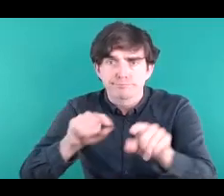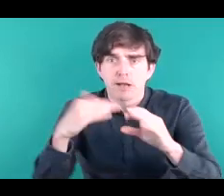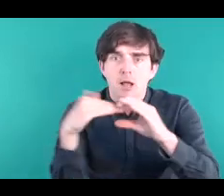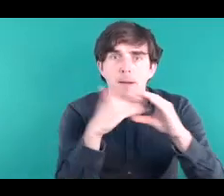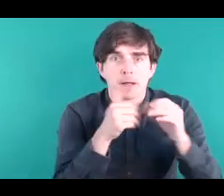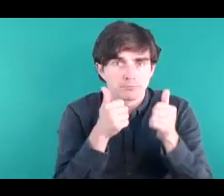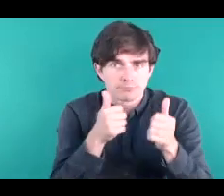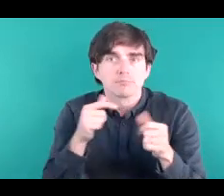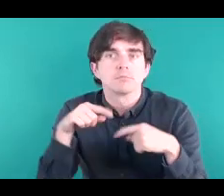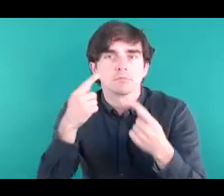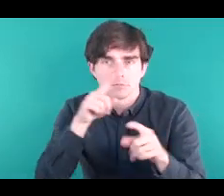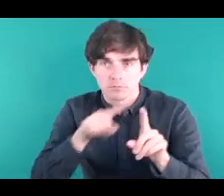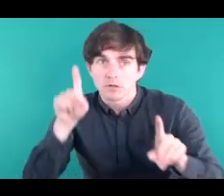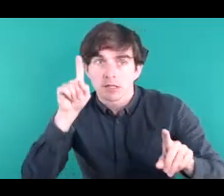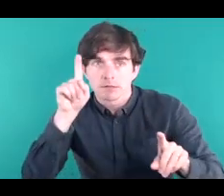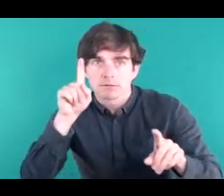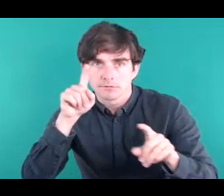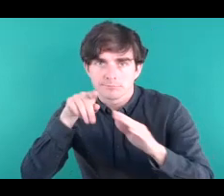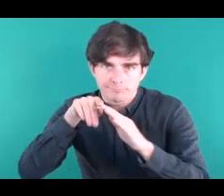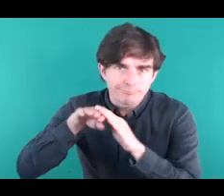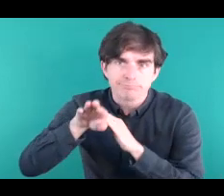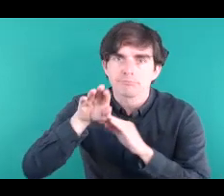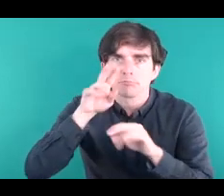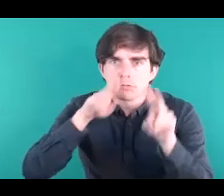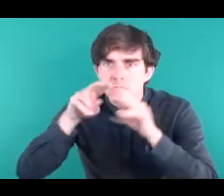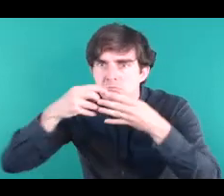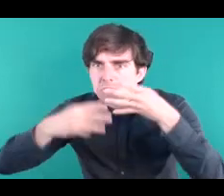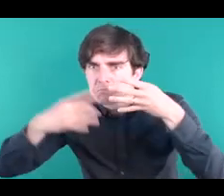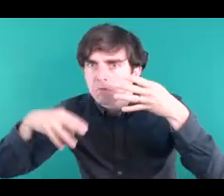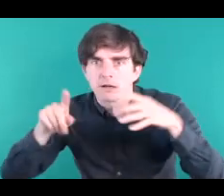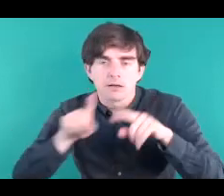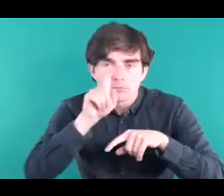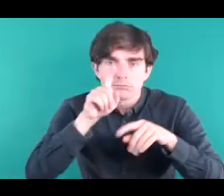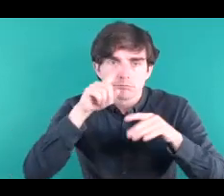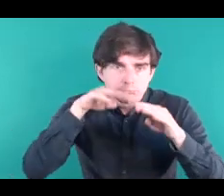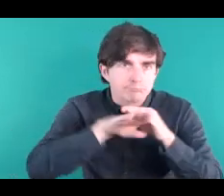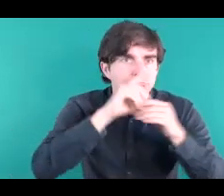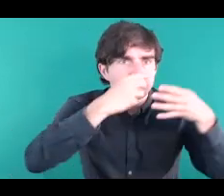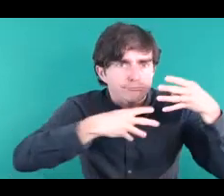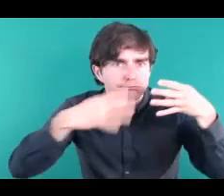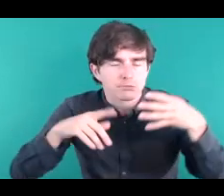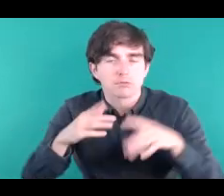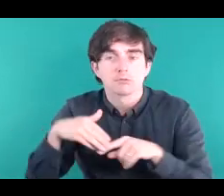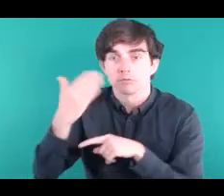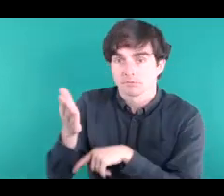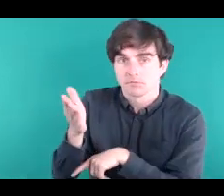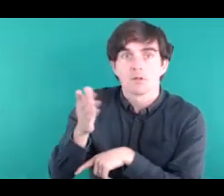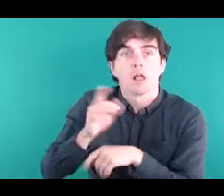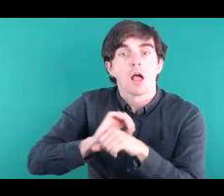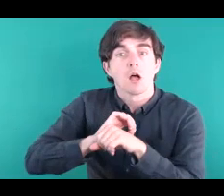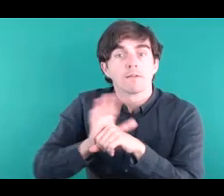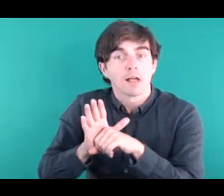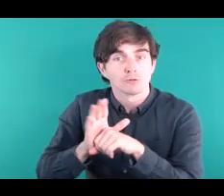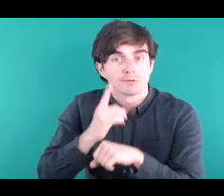have a scoping call with them to help us jointly figure out and understand exactly what it is that